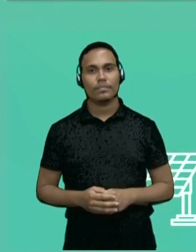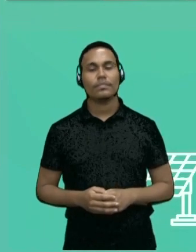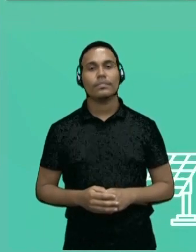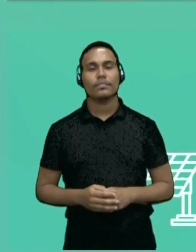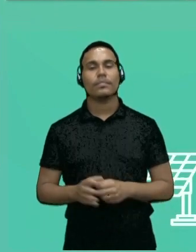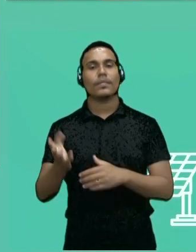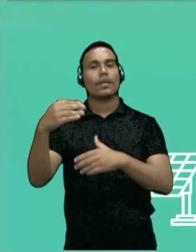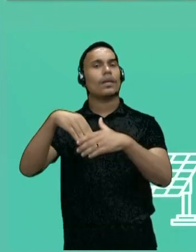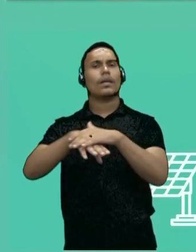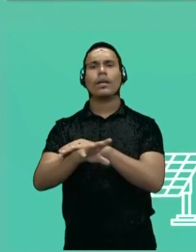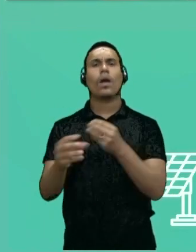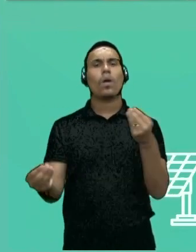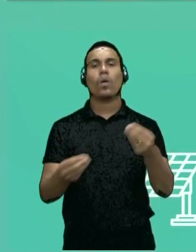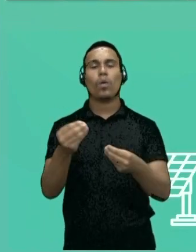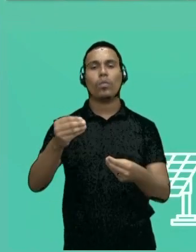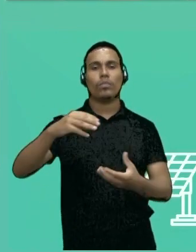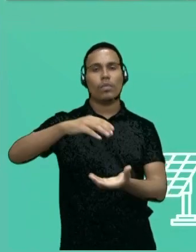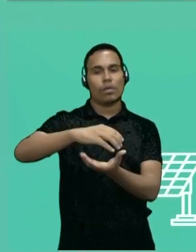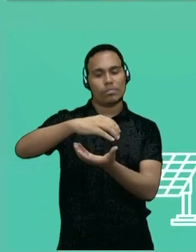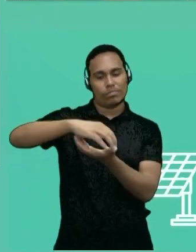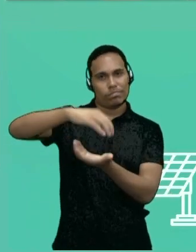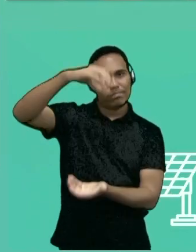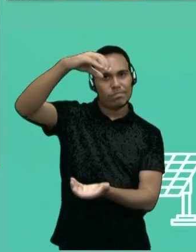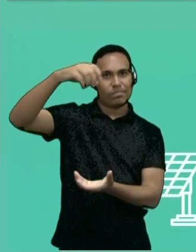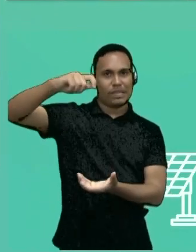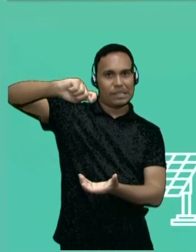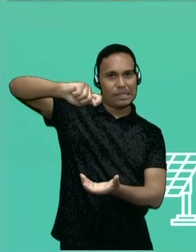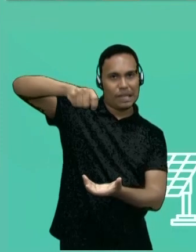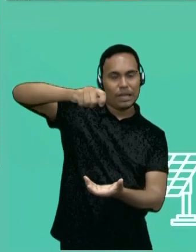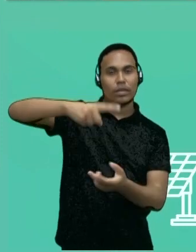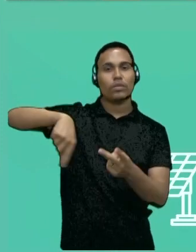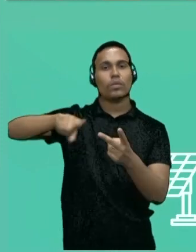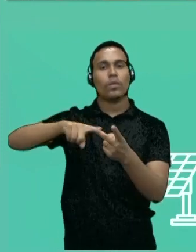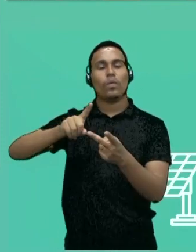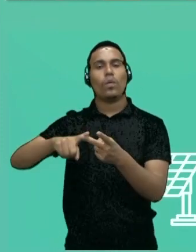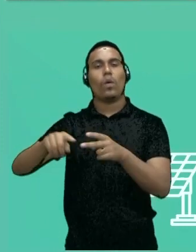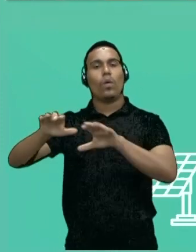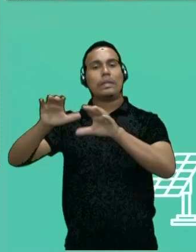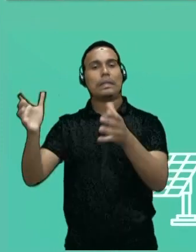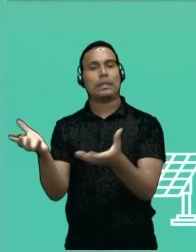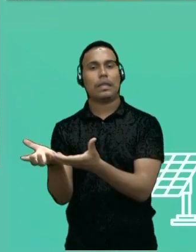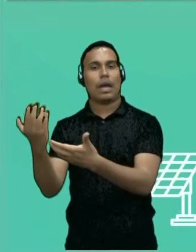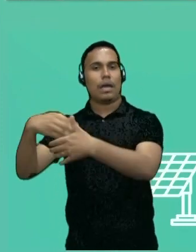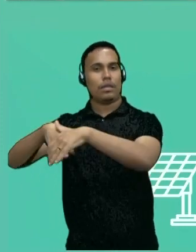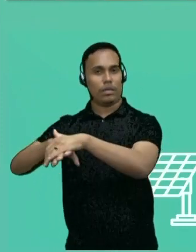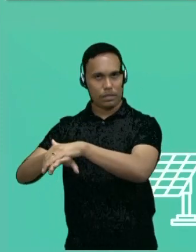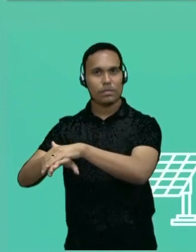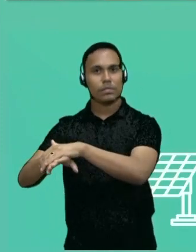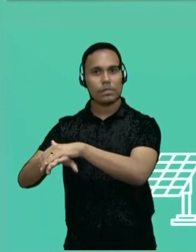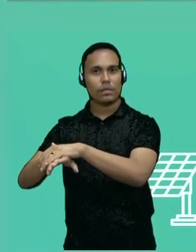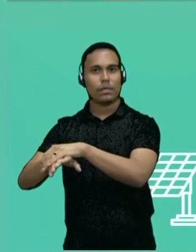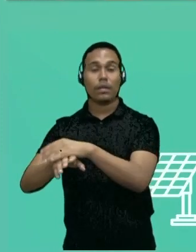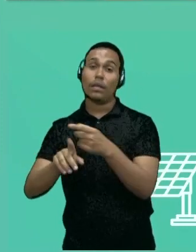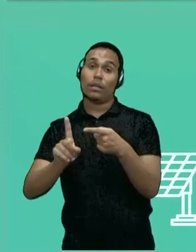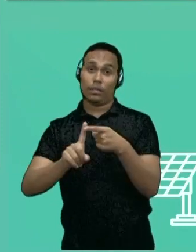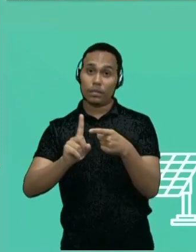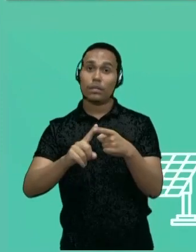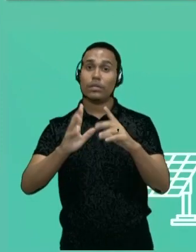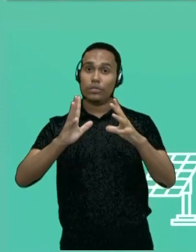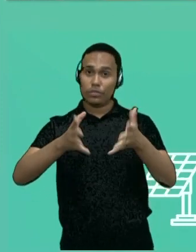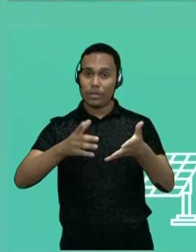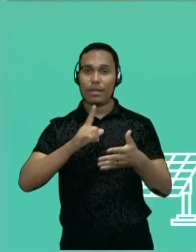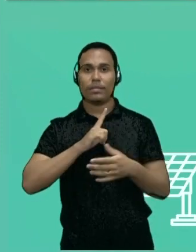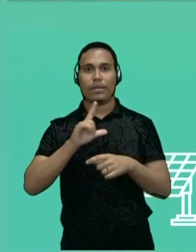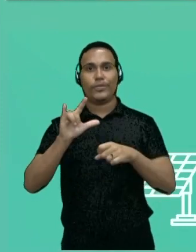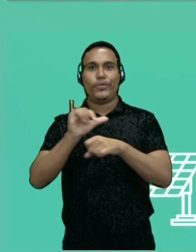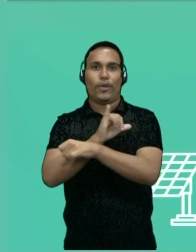innovative startup in the hydrogen storage space. We have solutions integrators, including BOC